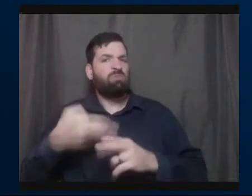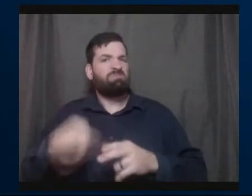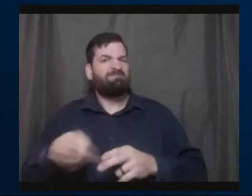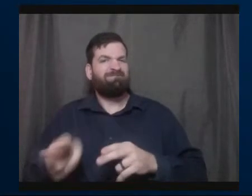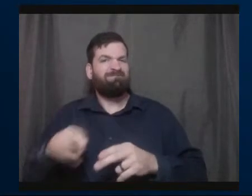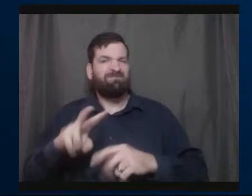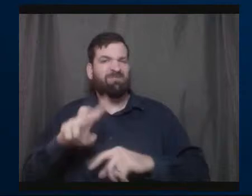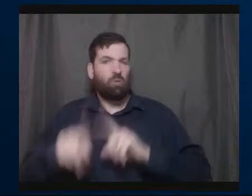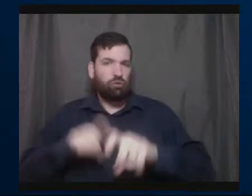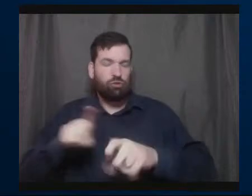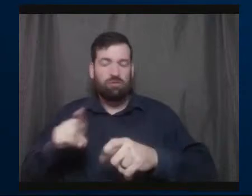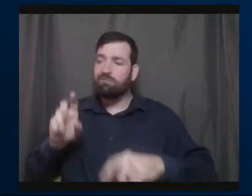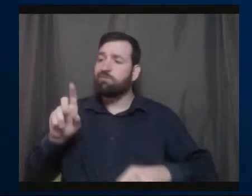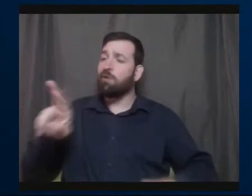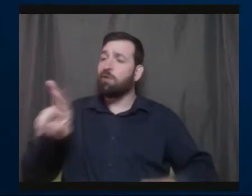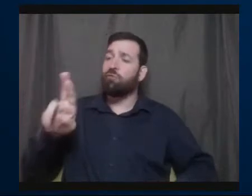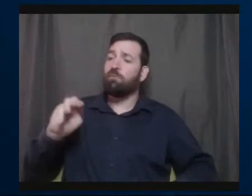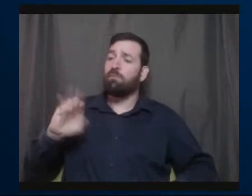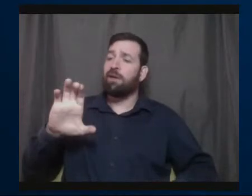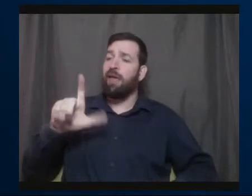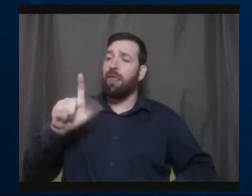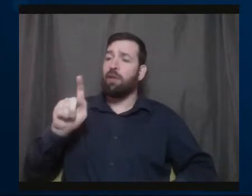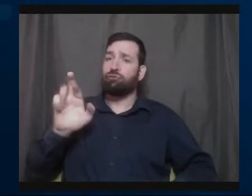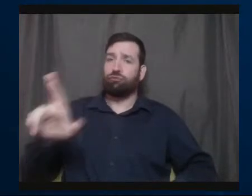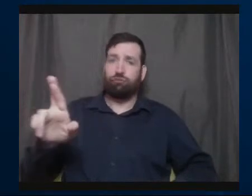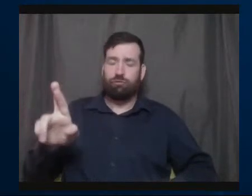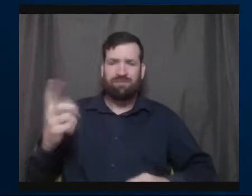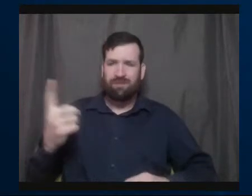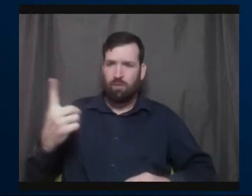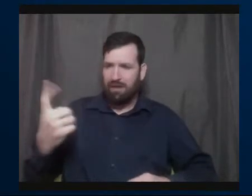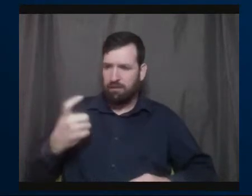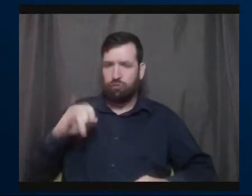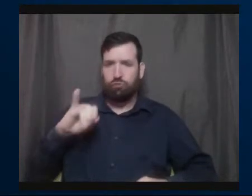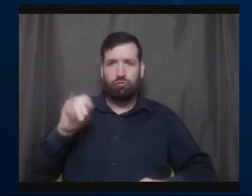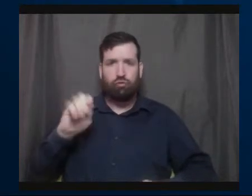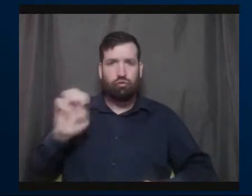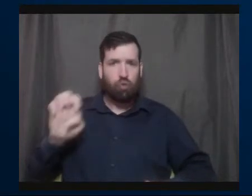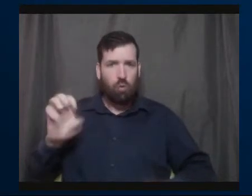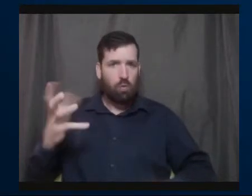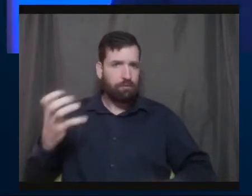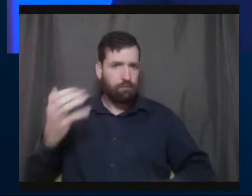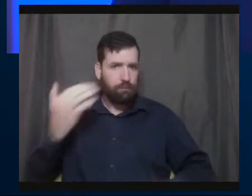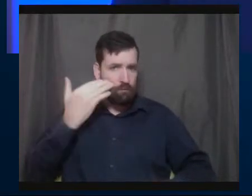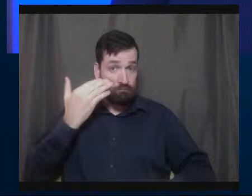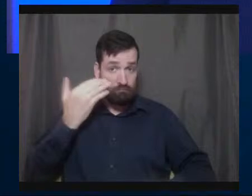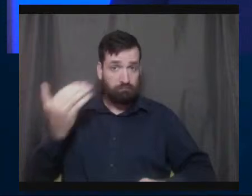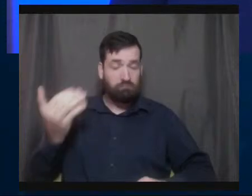McAllister, somebody asking, Joe wants to know if you're familiar with